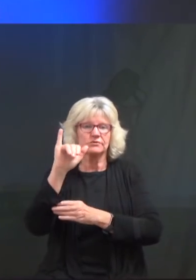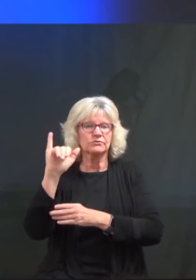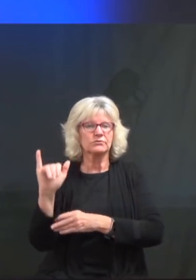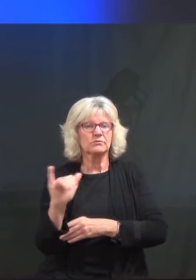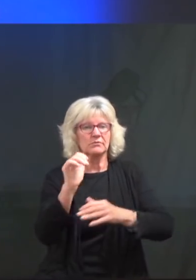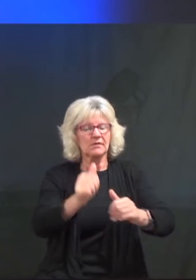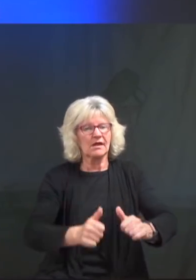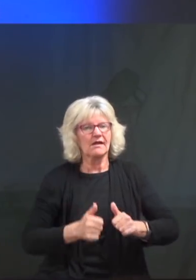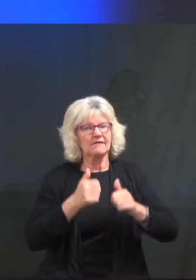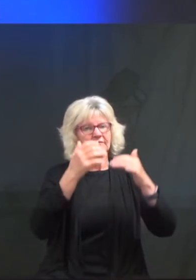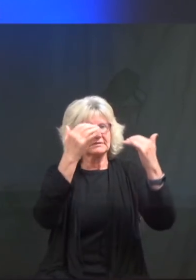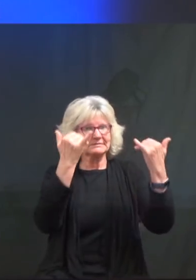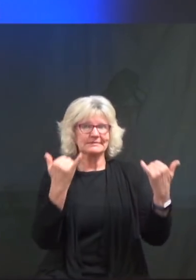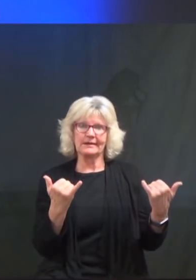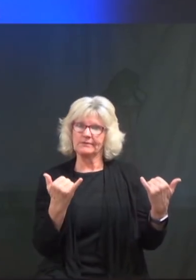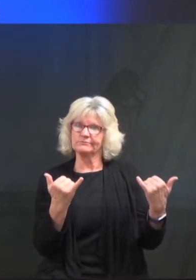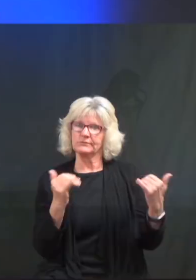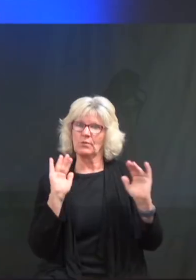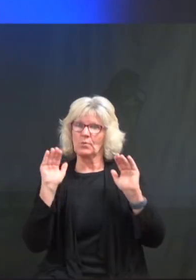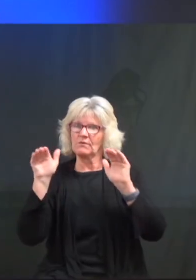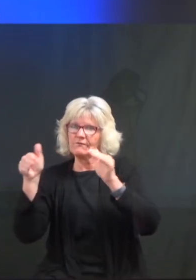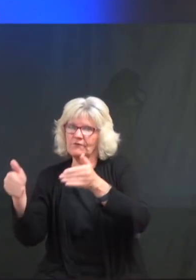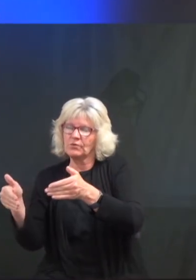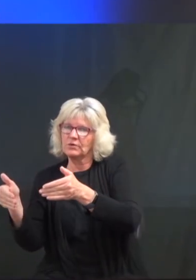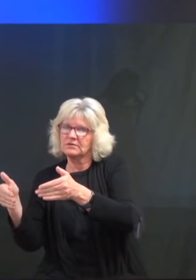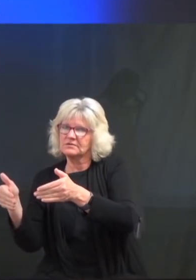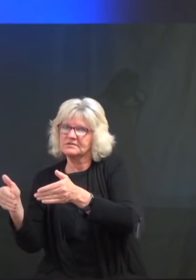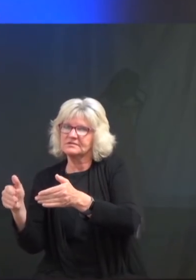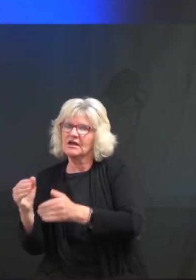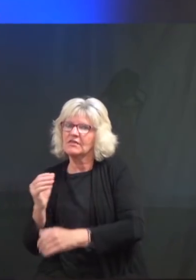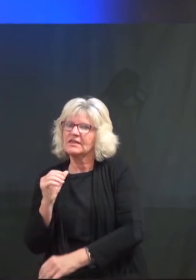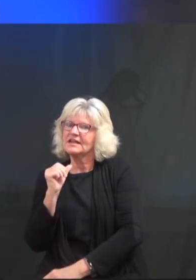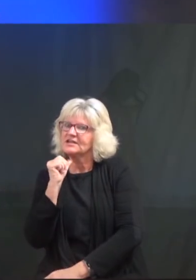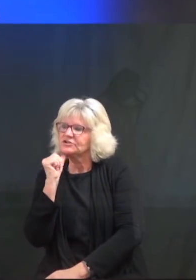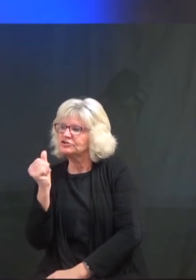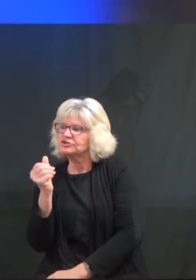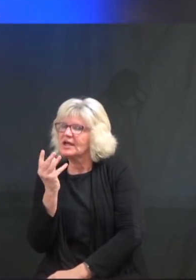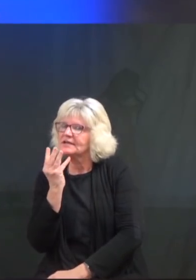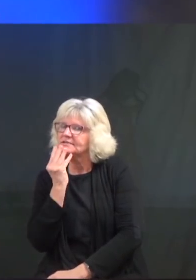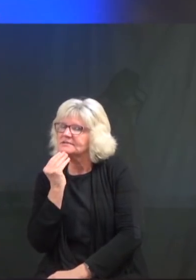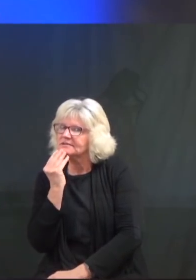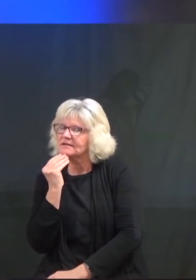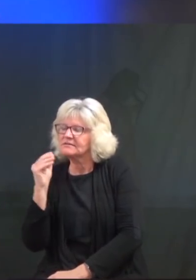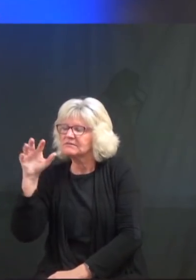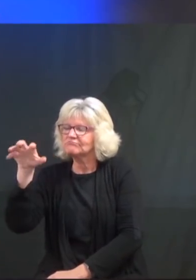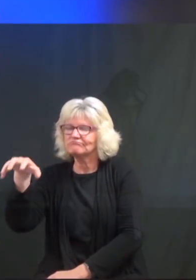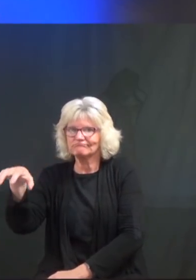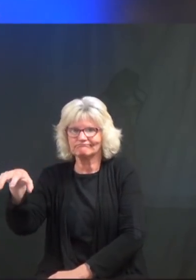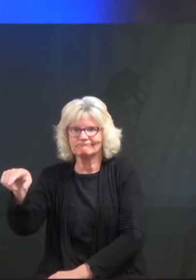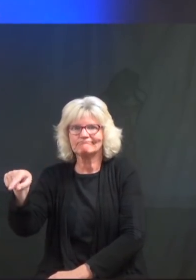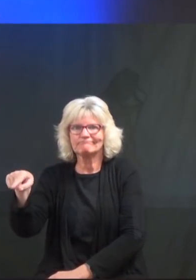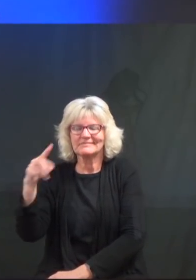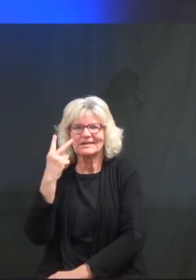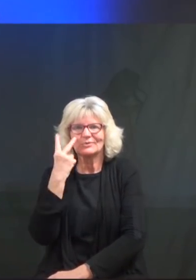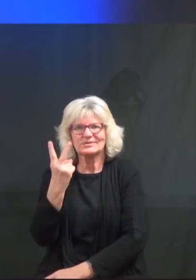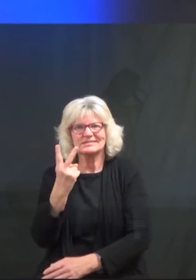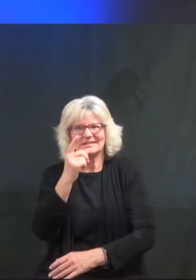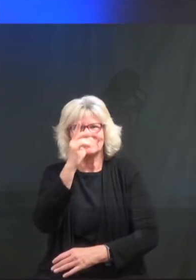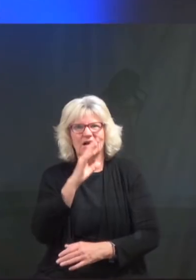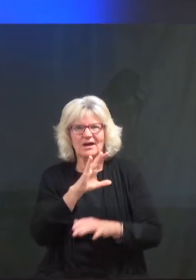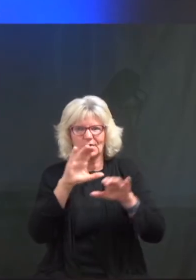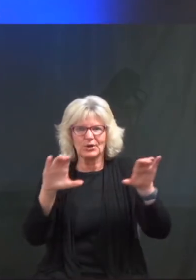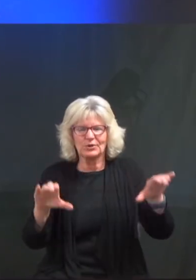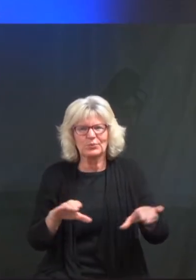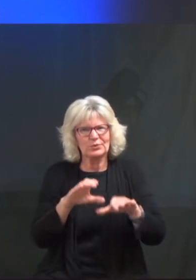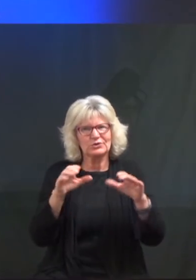the Gentiles. There's the transition. What we see, the way God works through